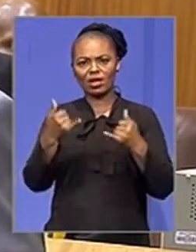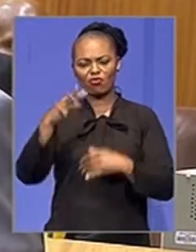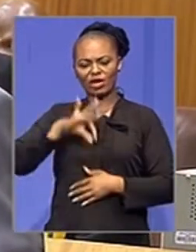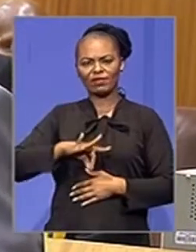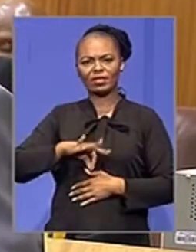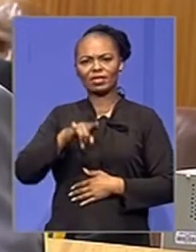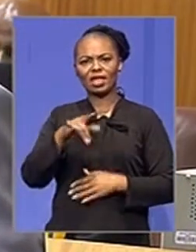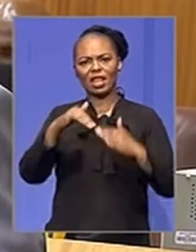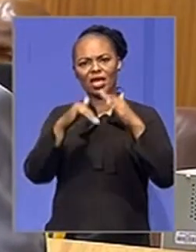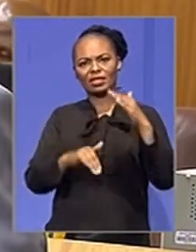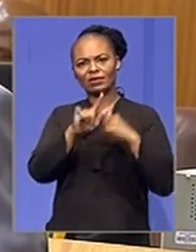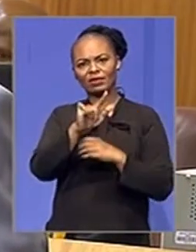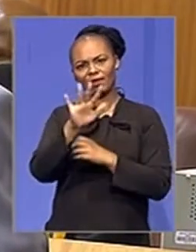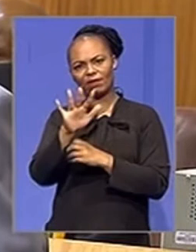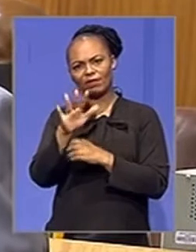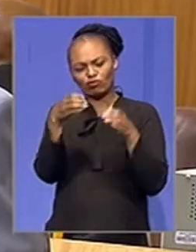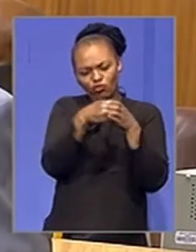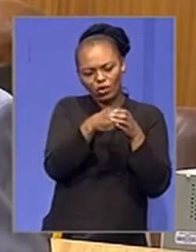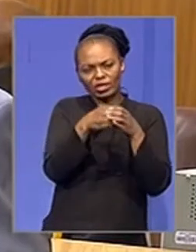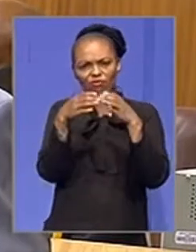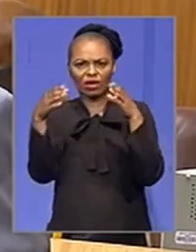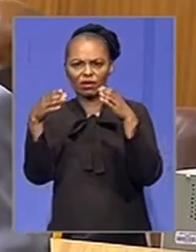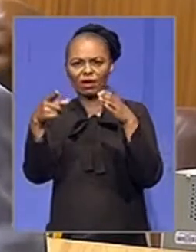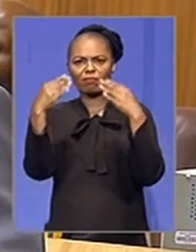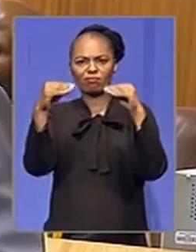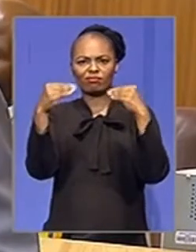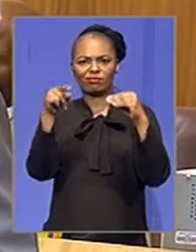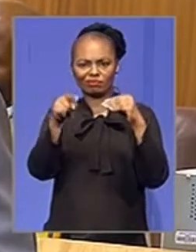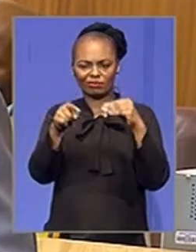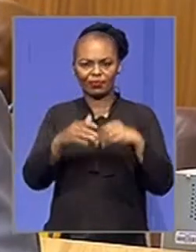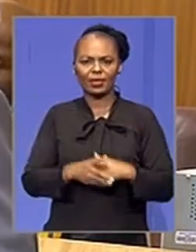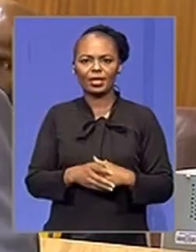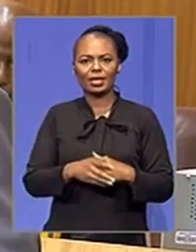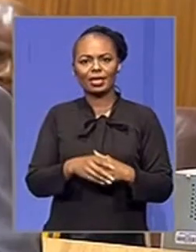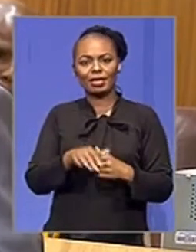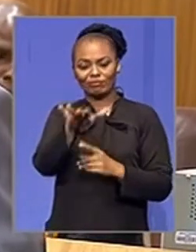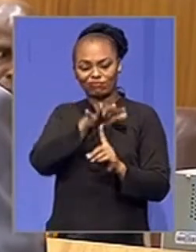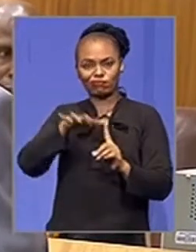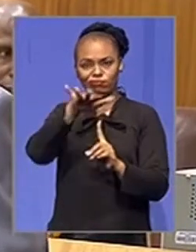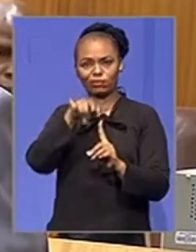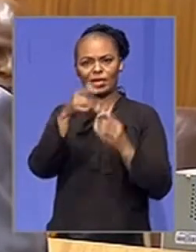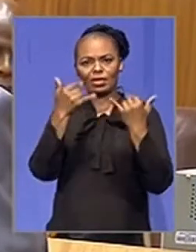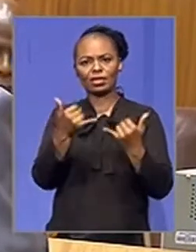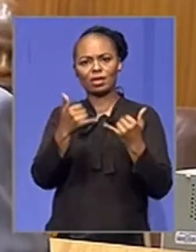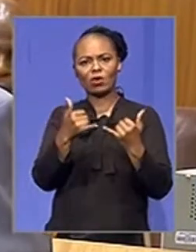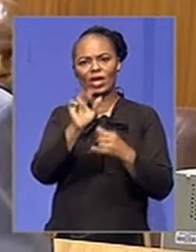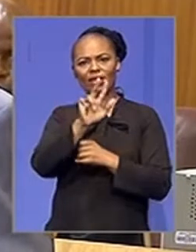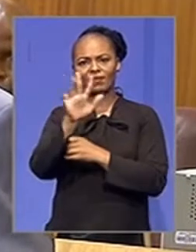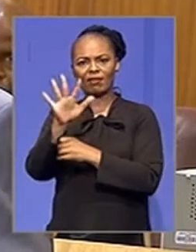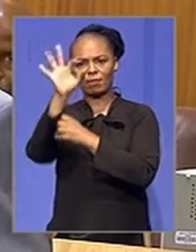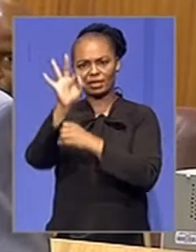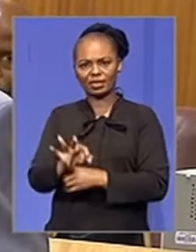75 small, micro and medium enterprises. The Seshego Industrial Park is currently at